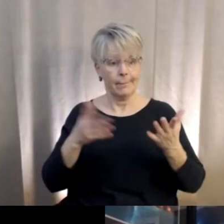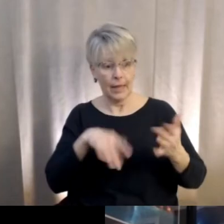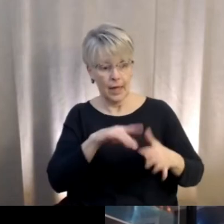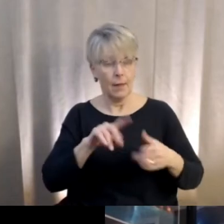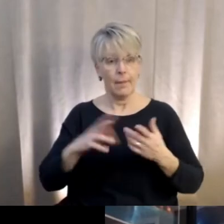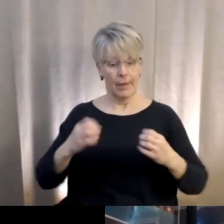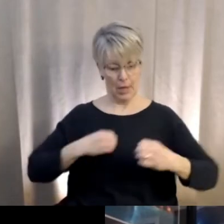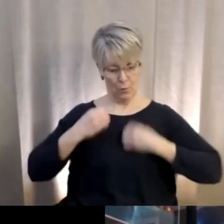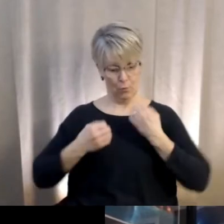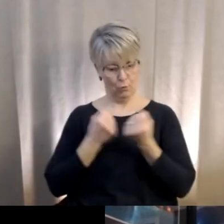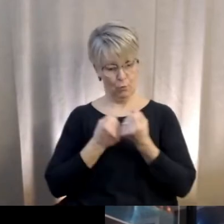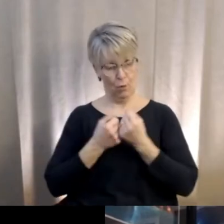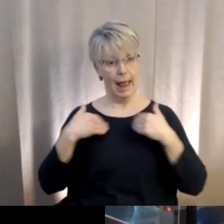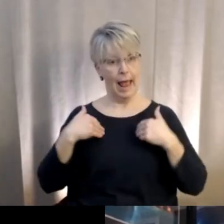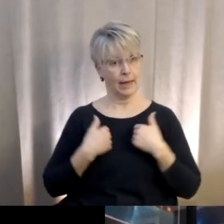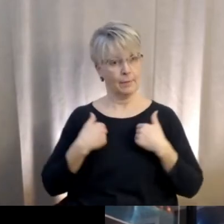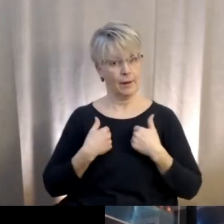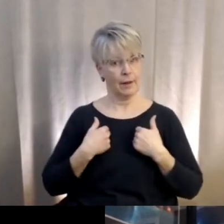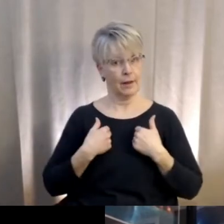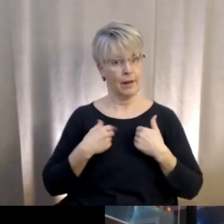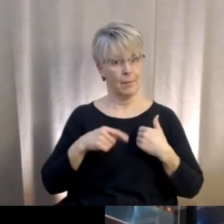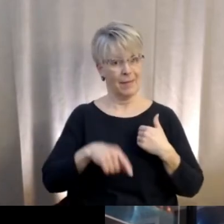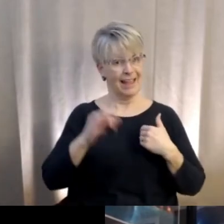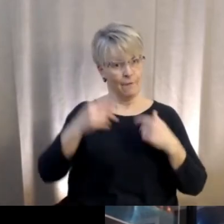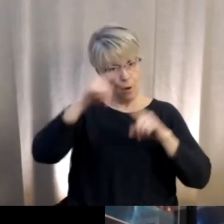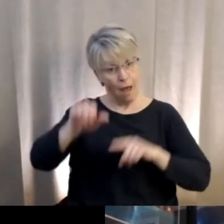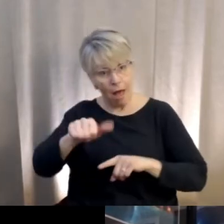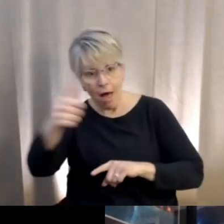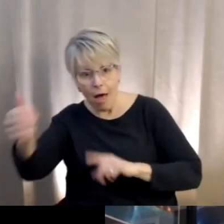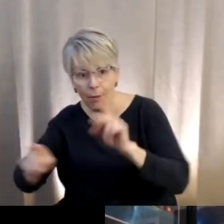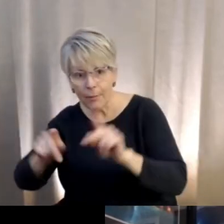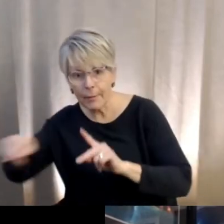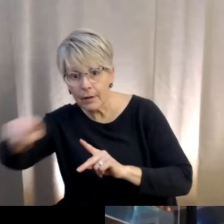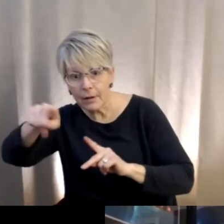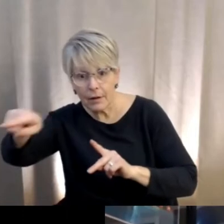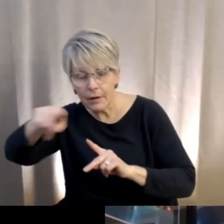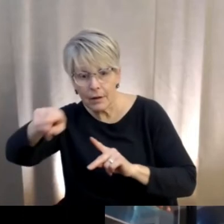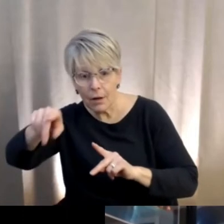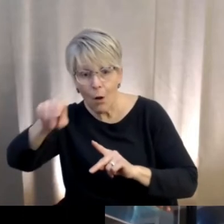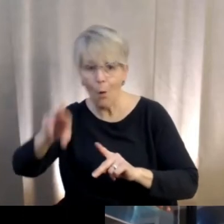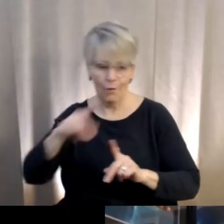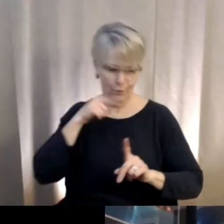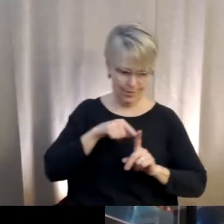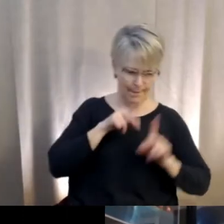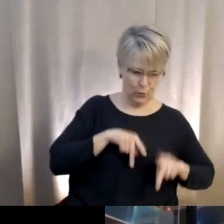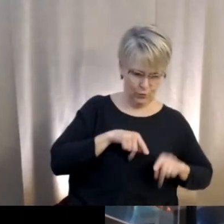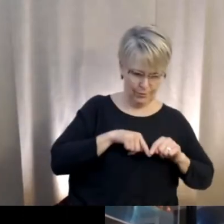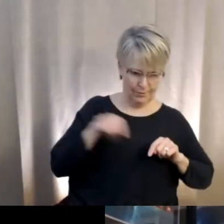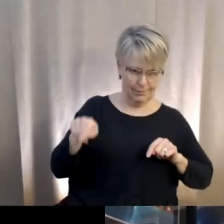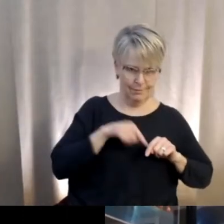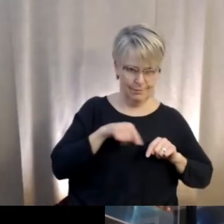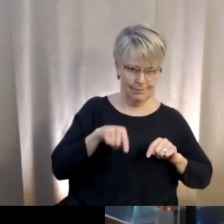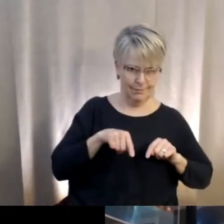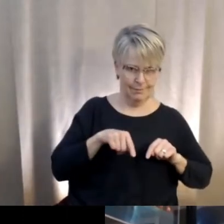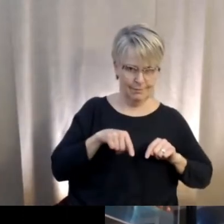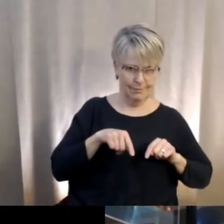animal. Mm-hmm. A therapy dog is more for like other people, where emotional support animals for the person, but there's not necessarily